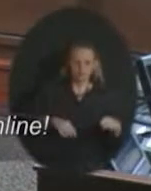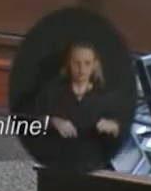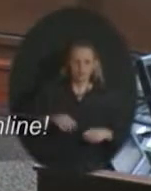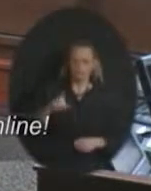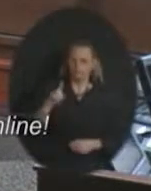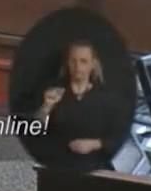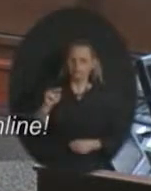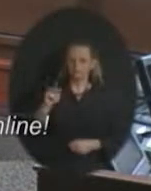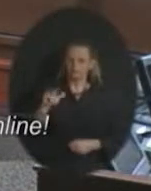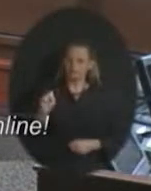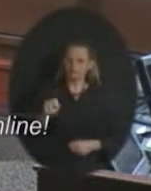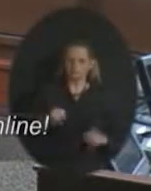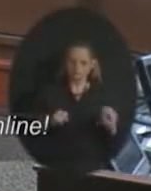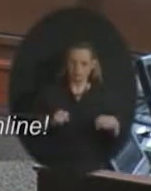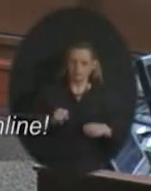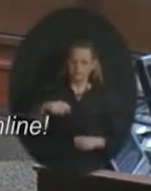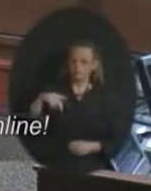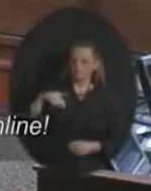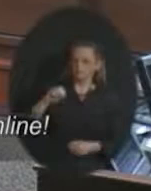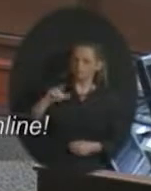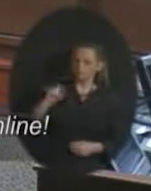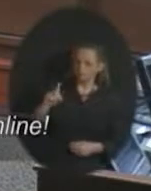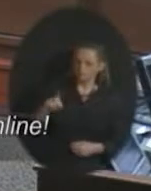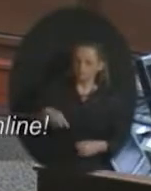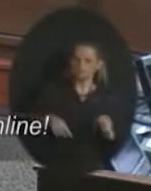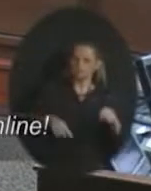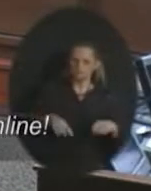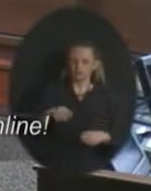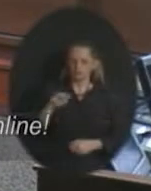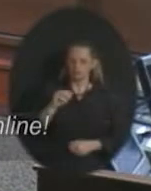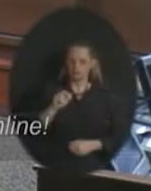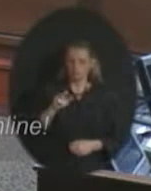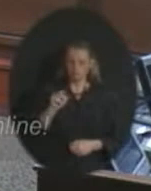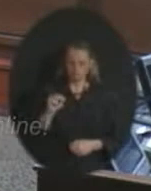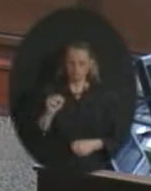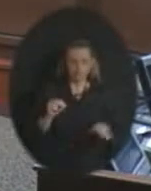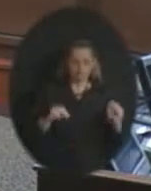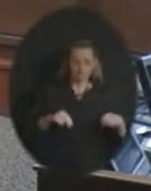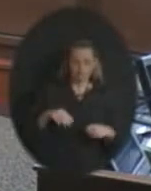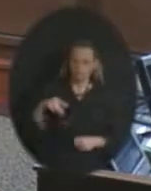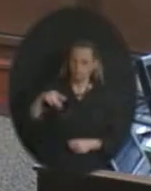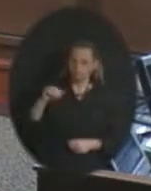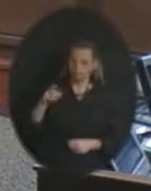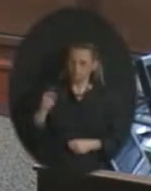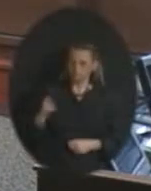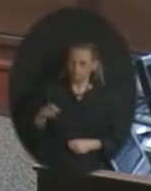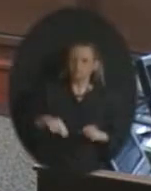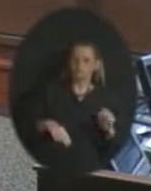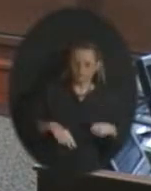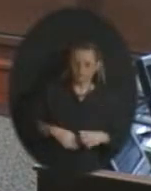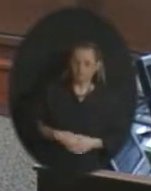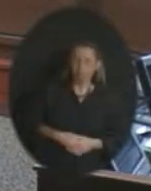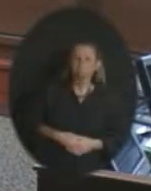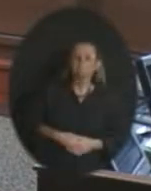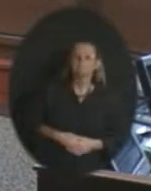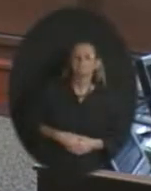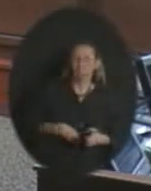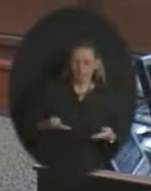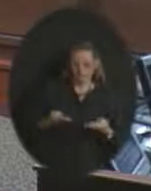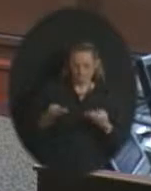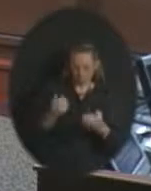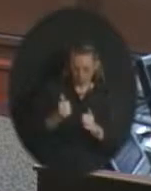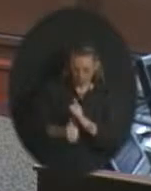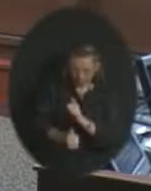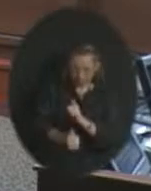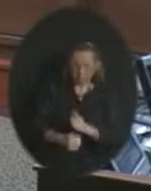Daniels? Yes. Mr. Polin? Yes. Mrs. Martin? Yes. Mr. Parker? Yes. Motion carries.